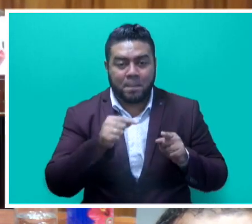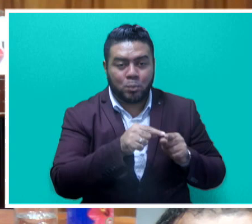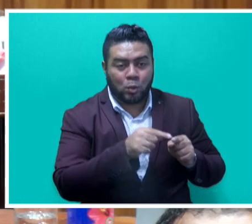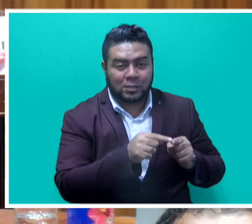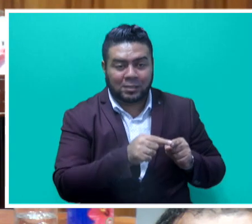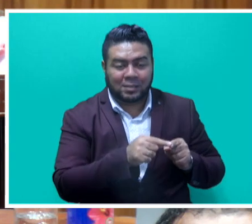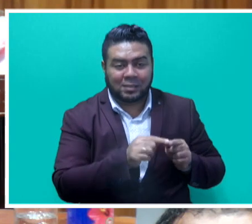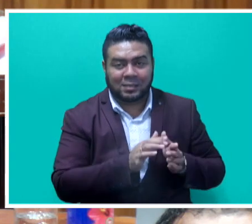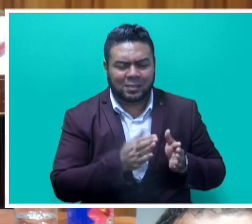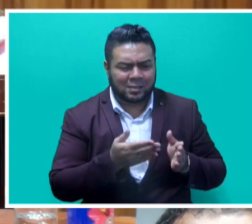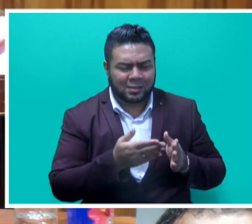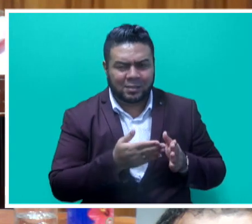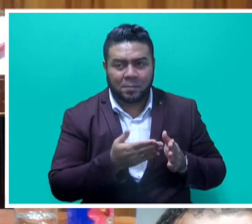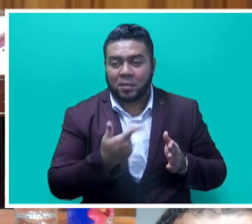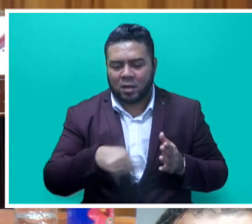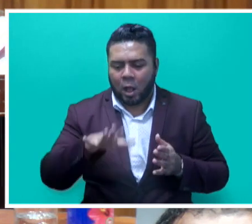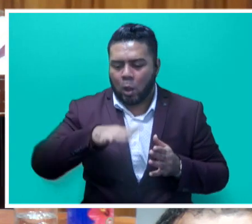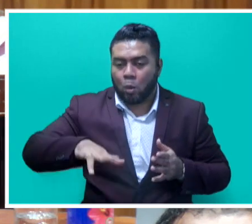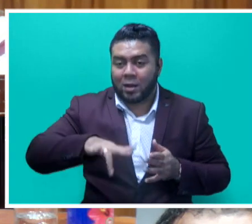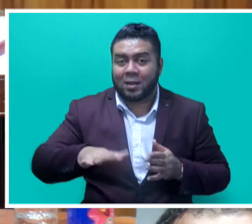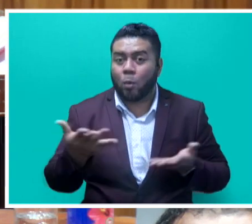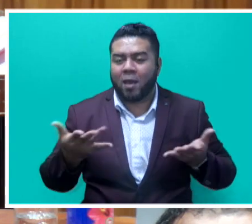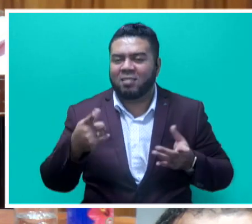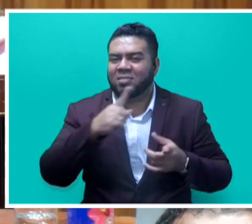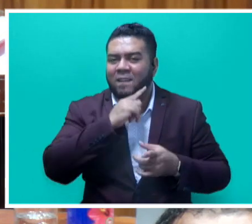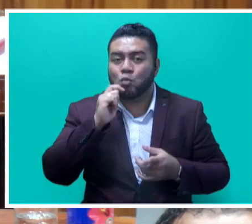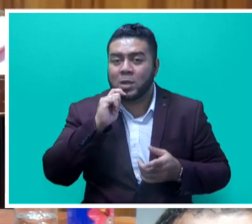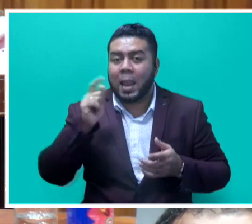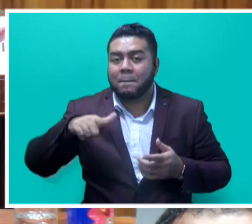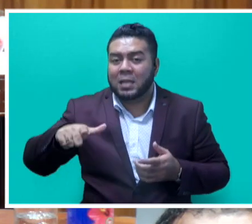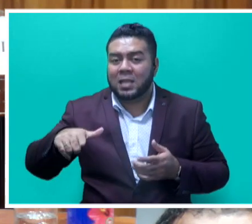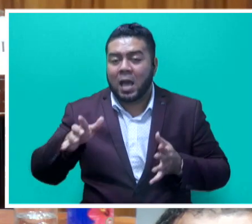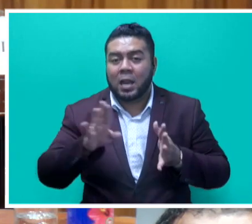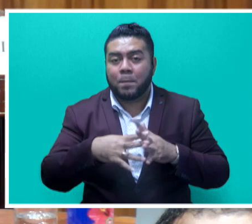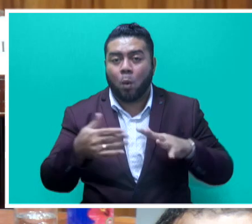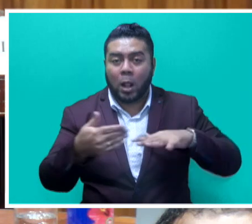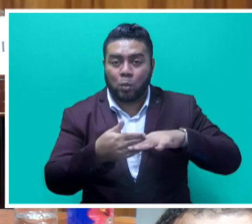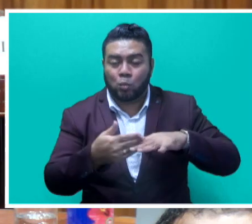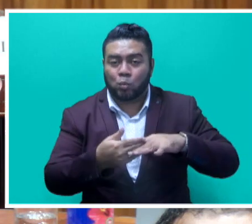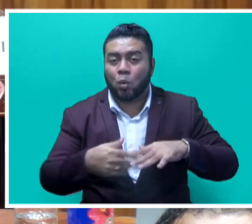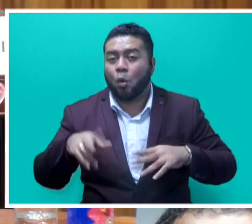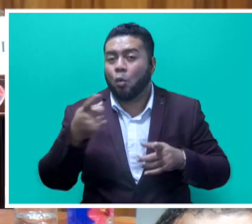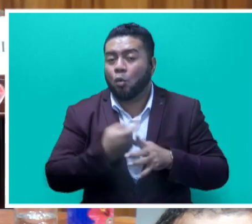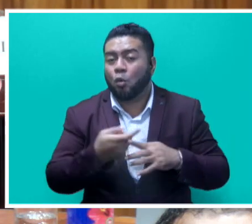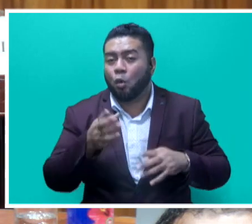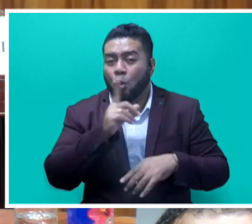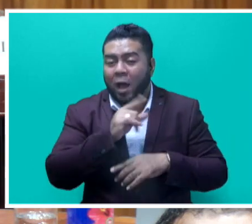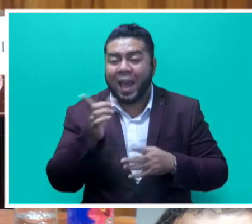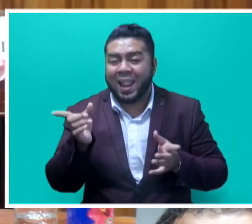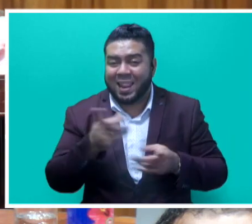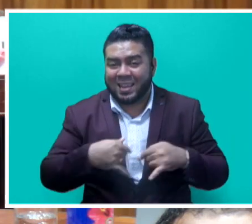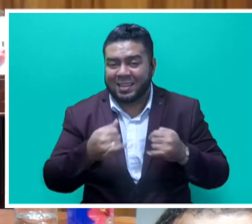points that are located in Taviuni, Lambasa, Nambuwalu, Coral Island, Kandavu,